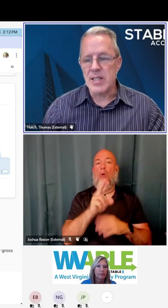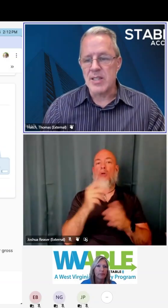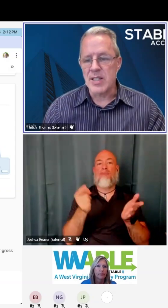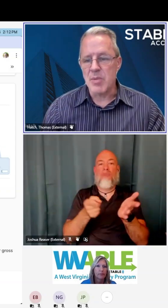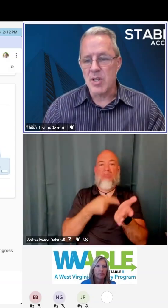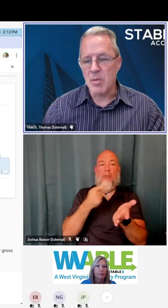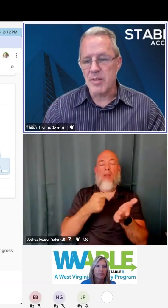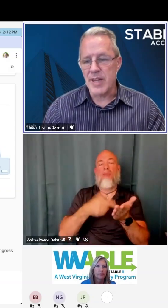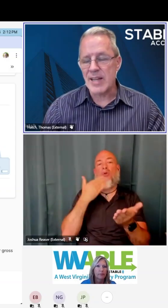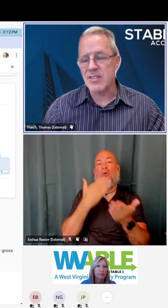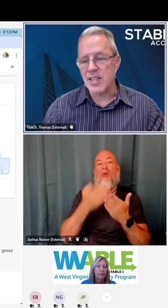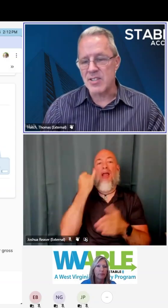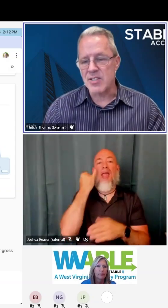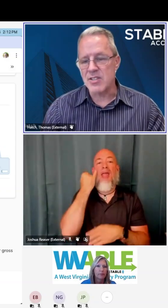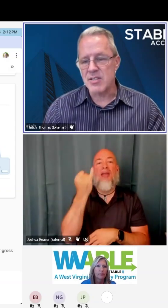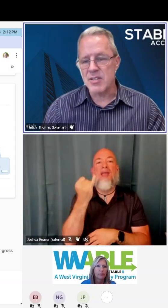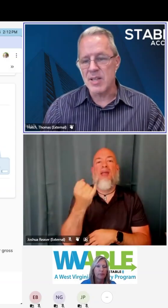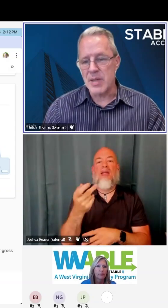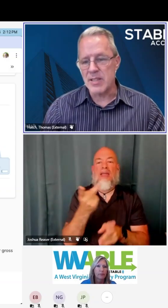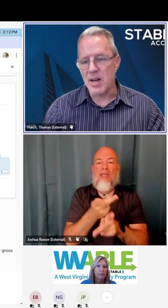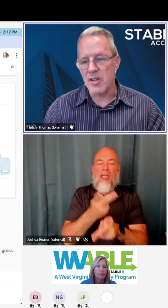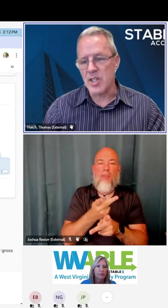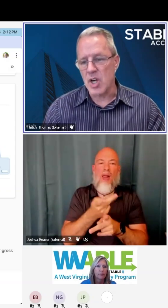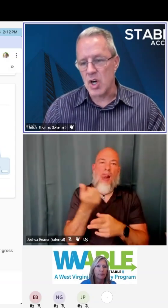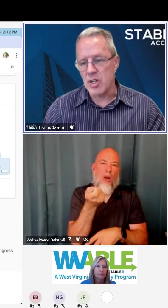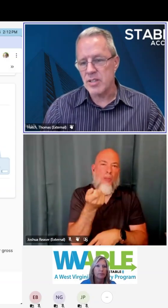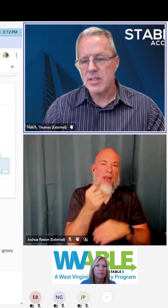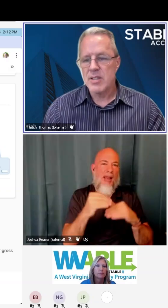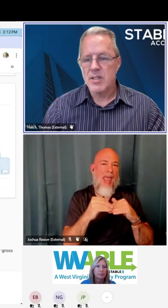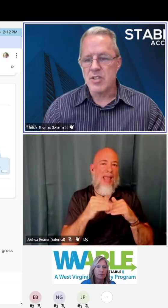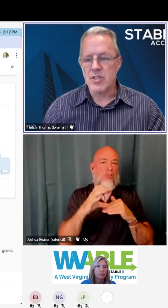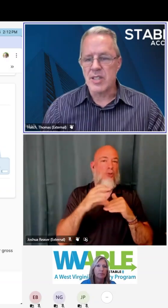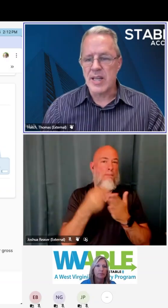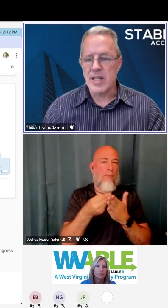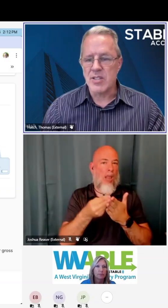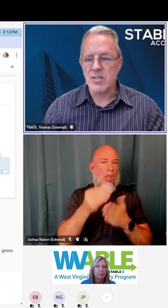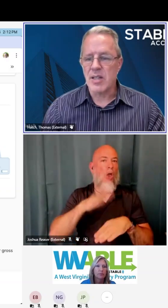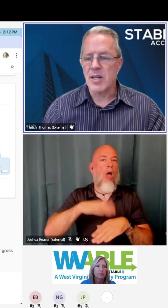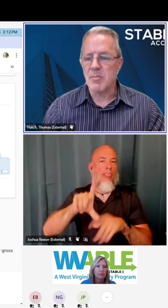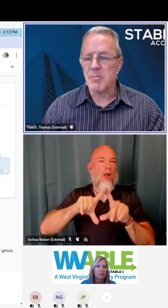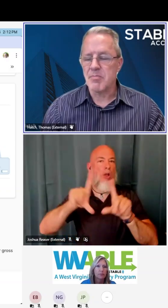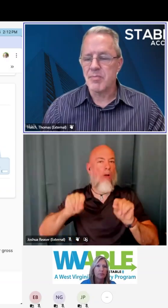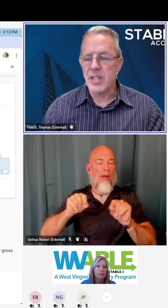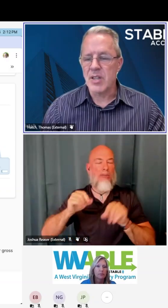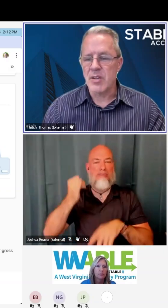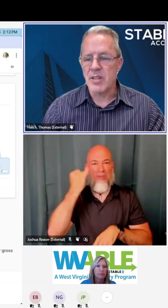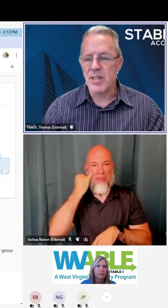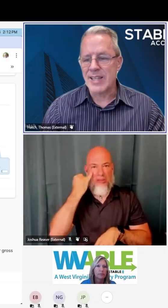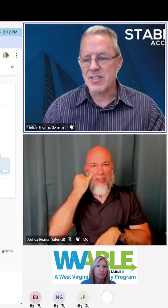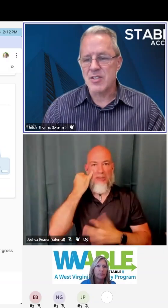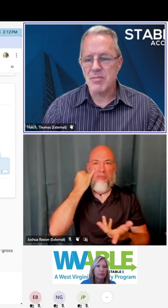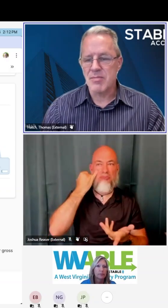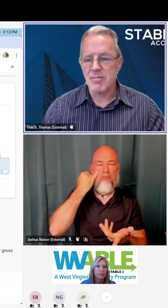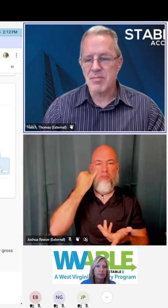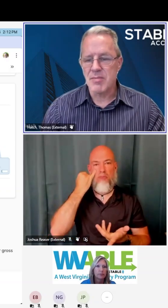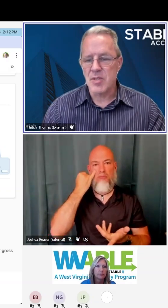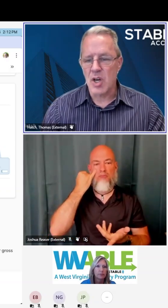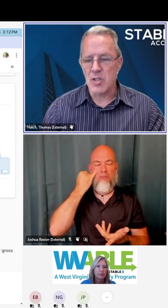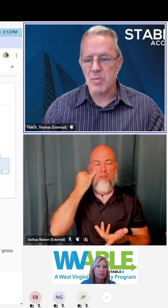good idea to keep a little bit of excess limit on the card, just in case, the